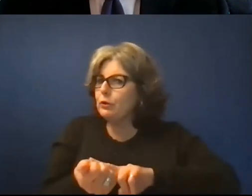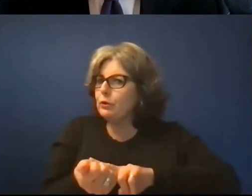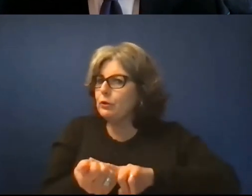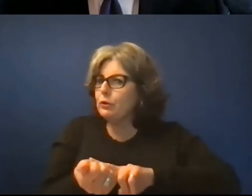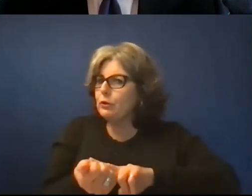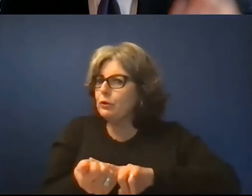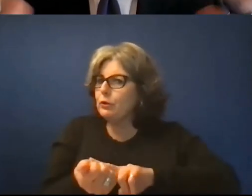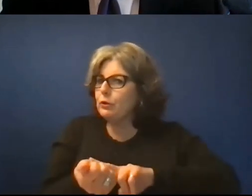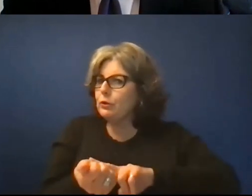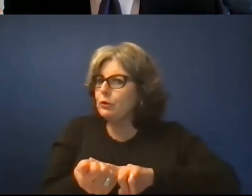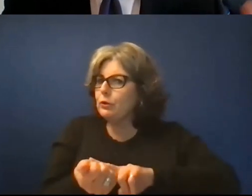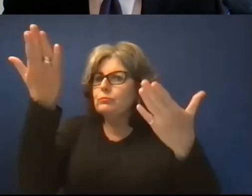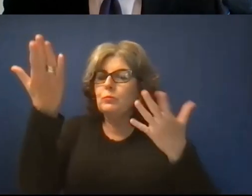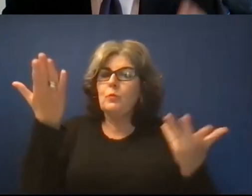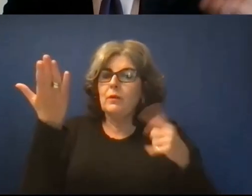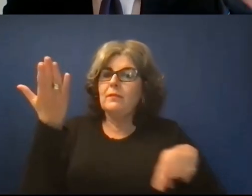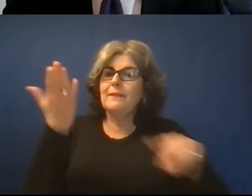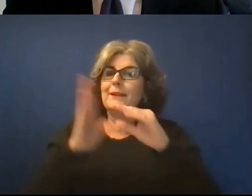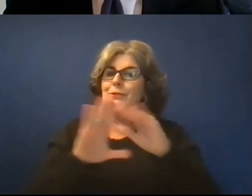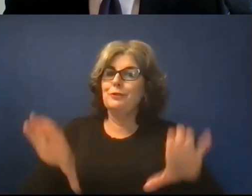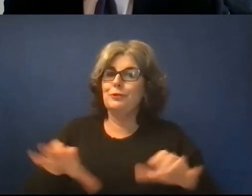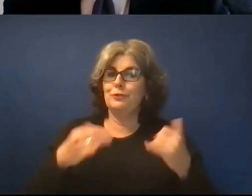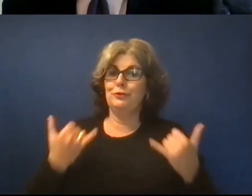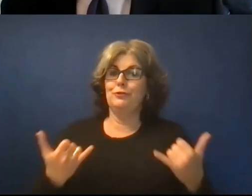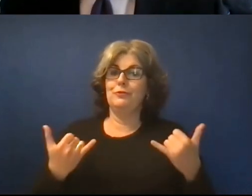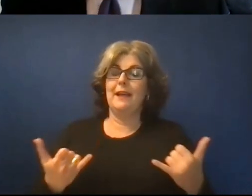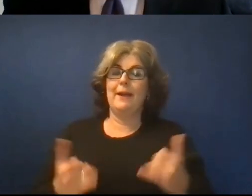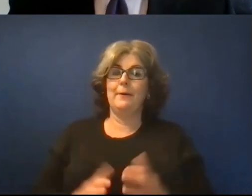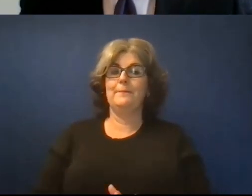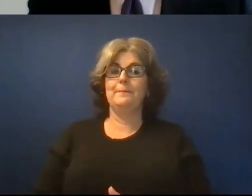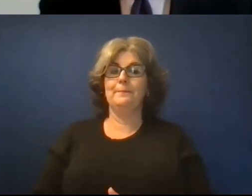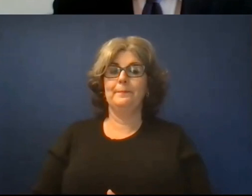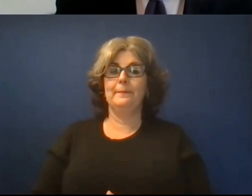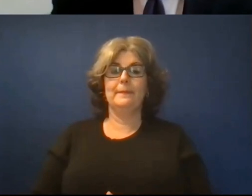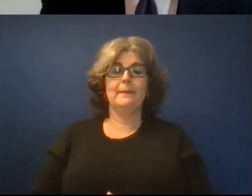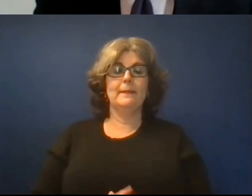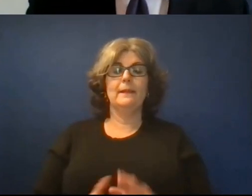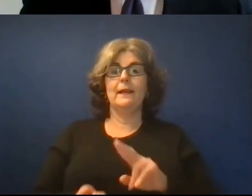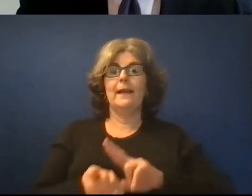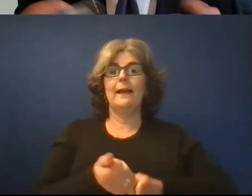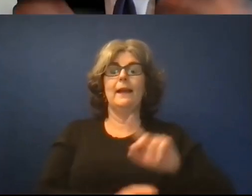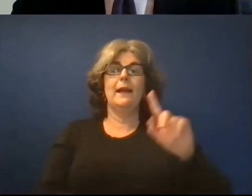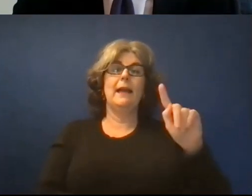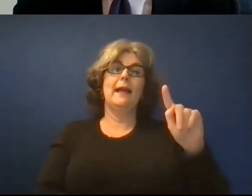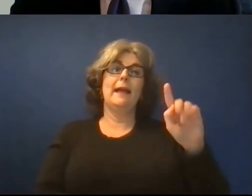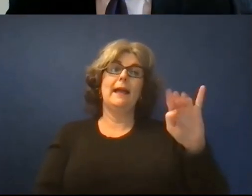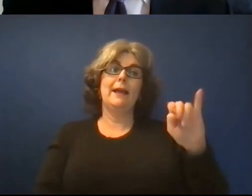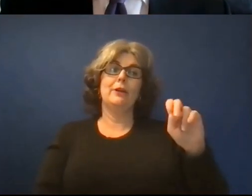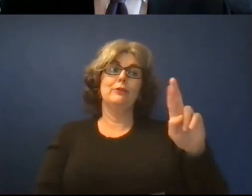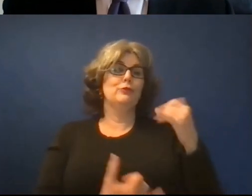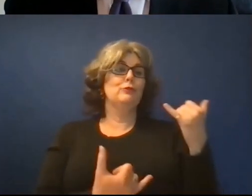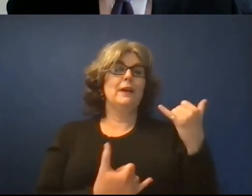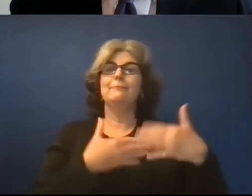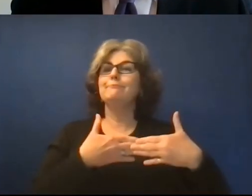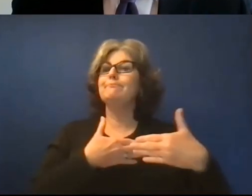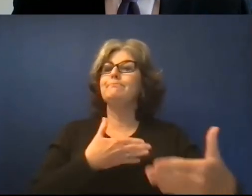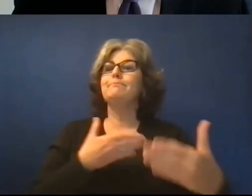suggest that they do, sort of big picture? I'll start with Nurse Tinner. What should they do from today moving forward?